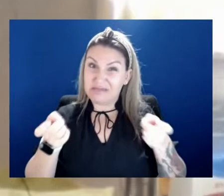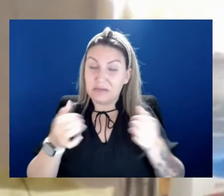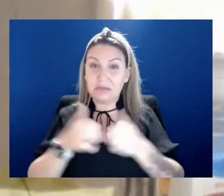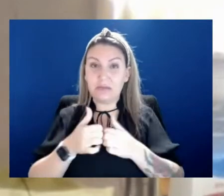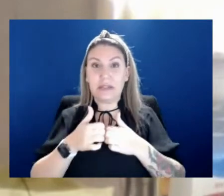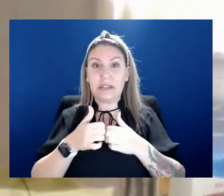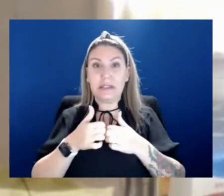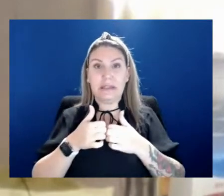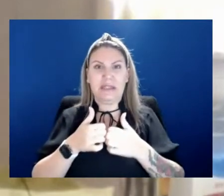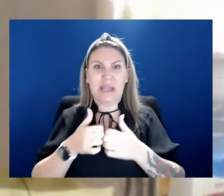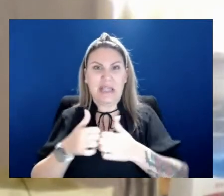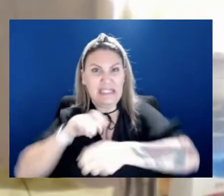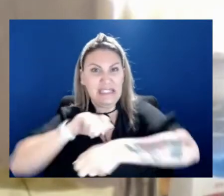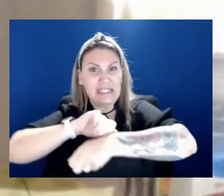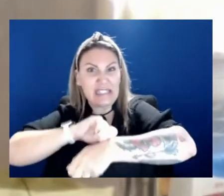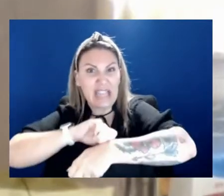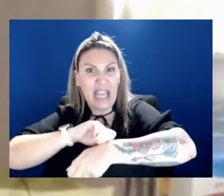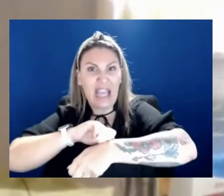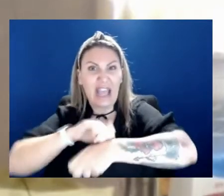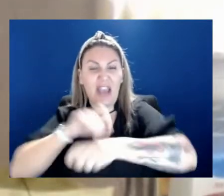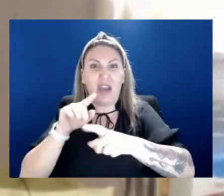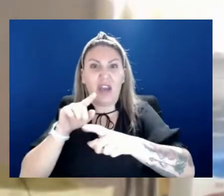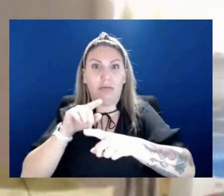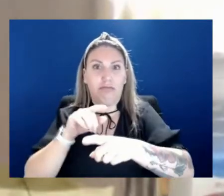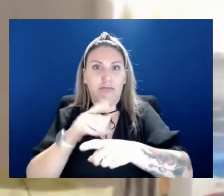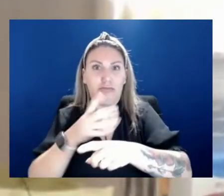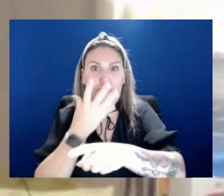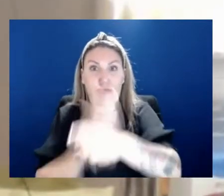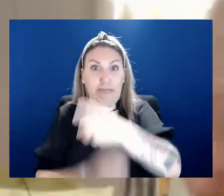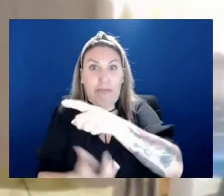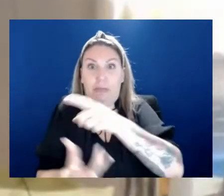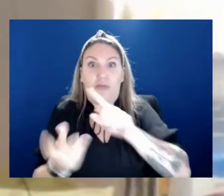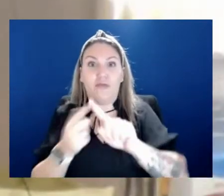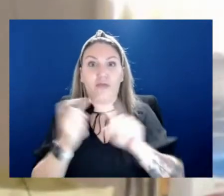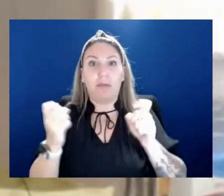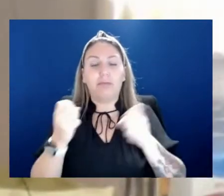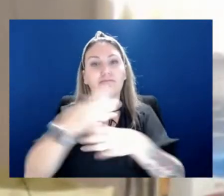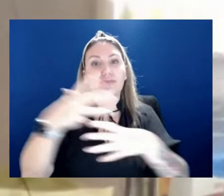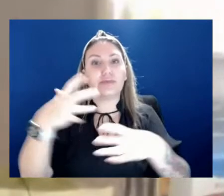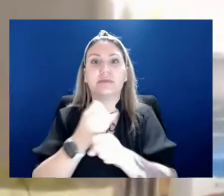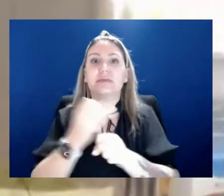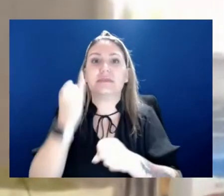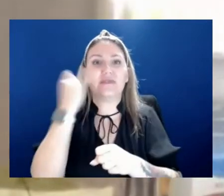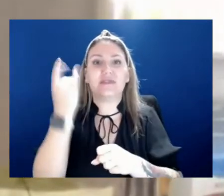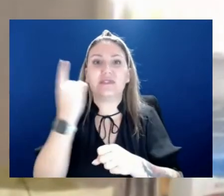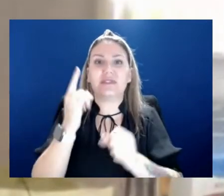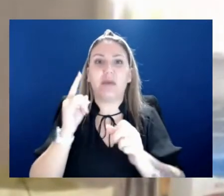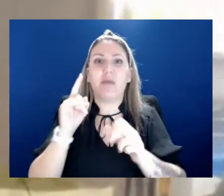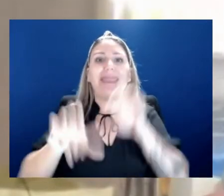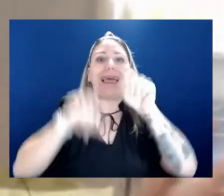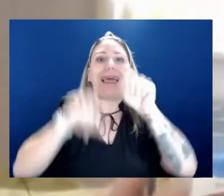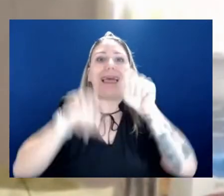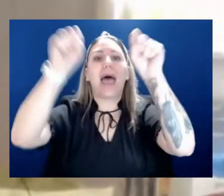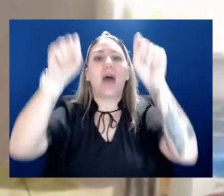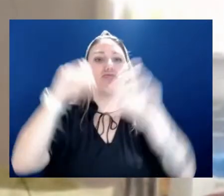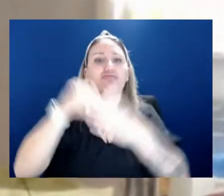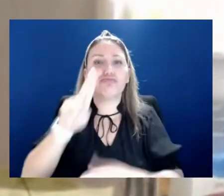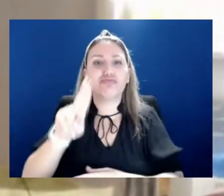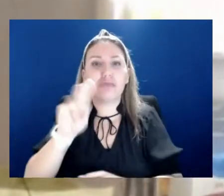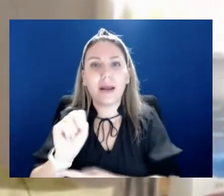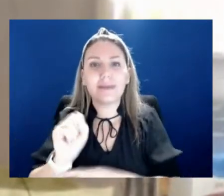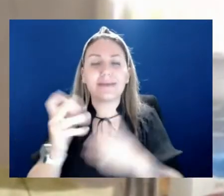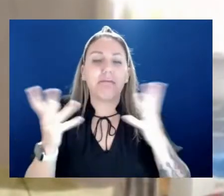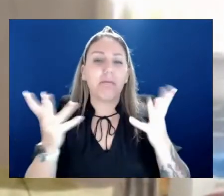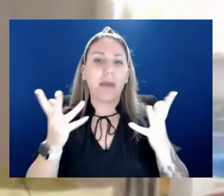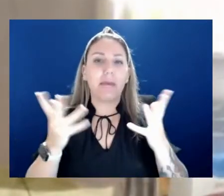that has been removed by the explosion. If someone falls off a ladder in the United States, you may